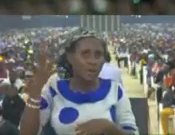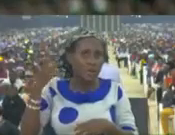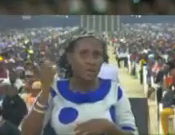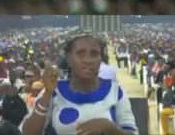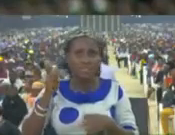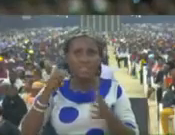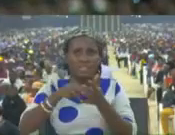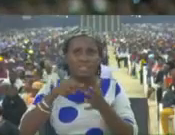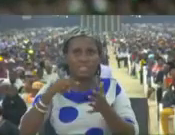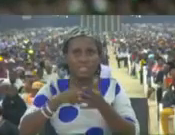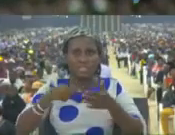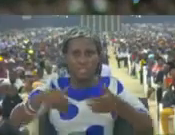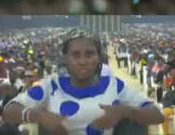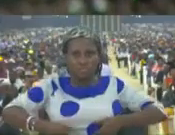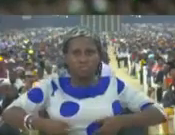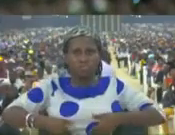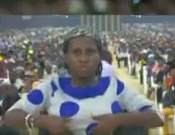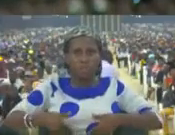very brilliant lawyer.